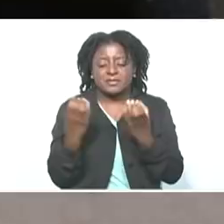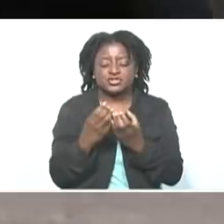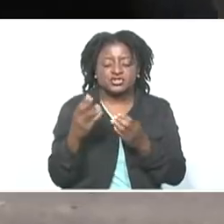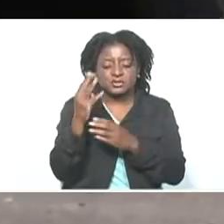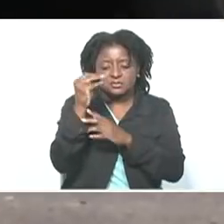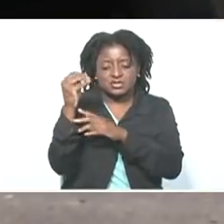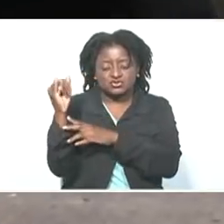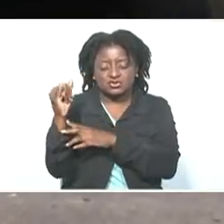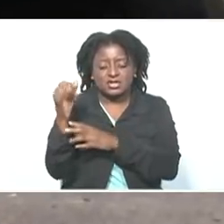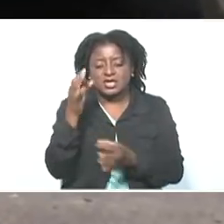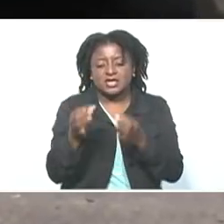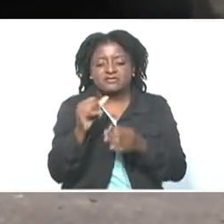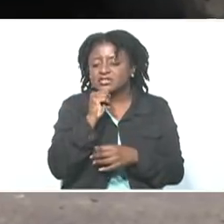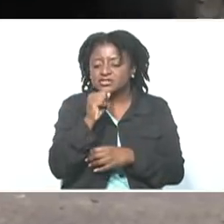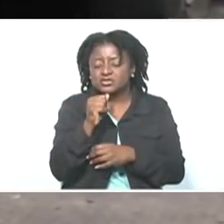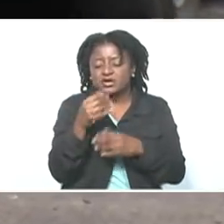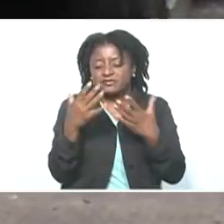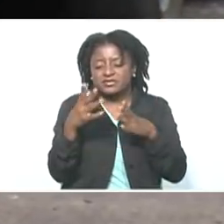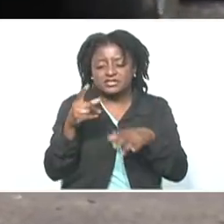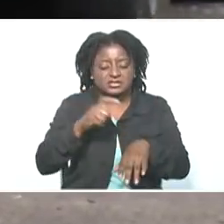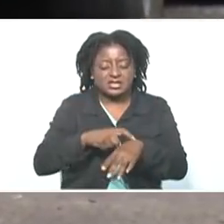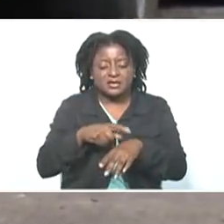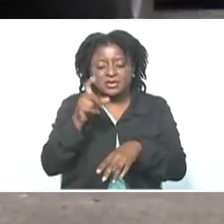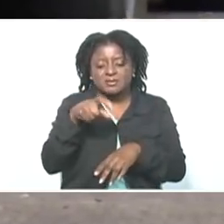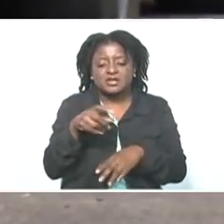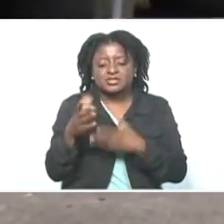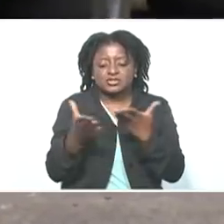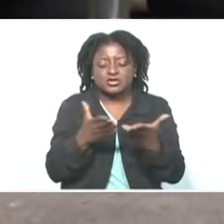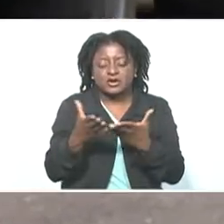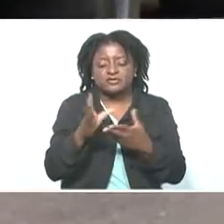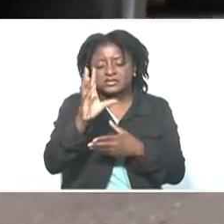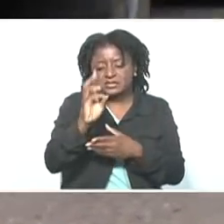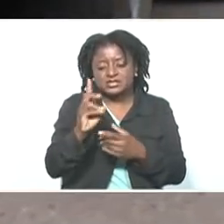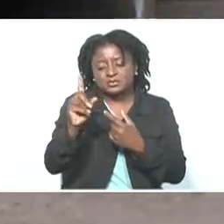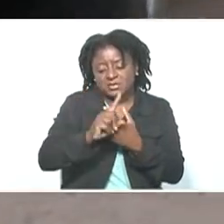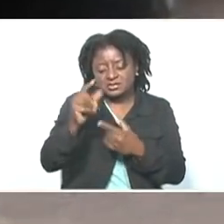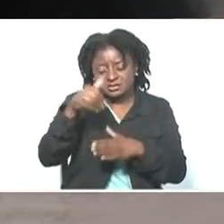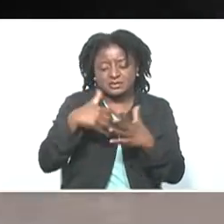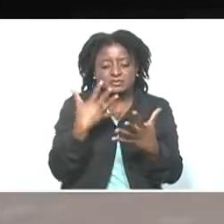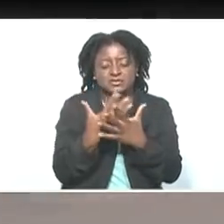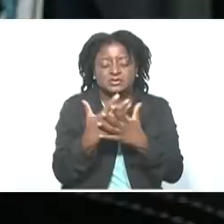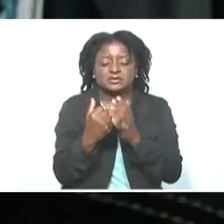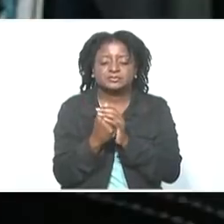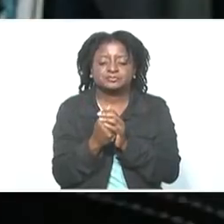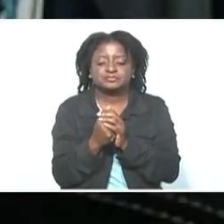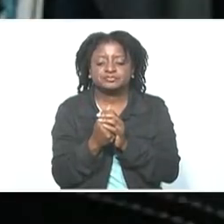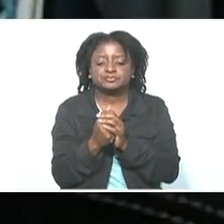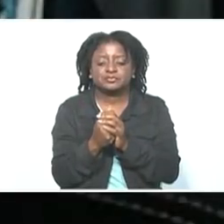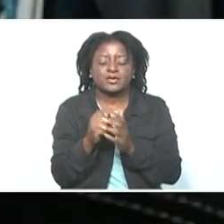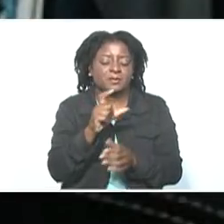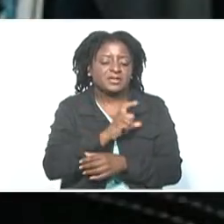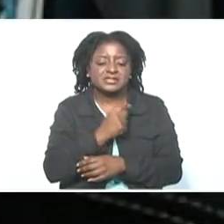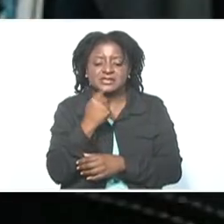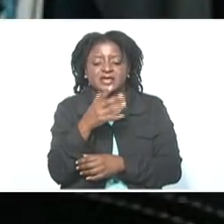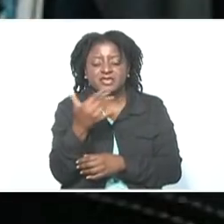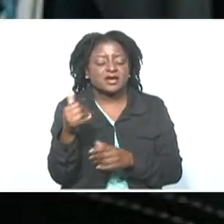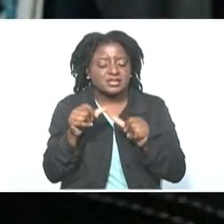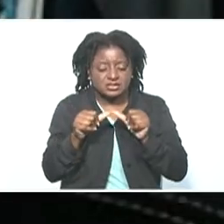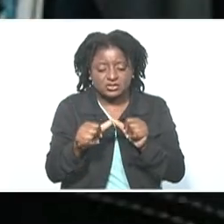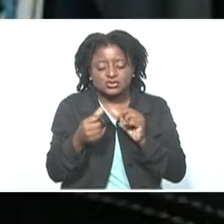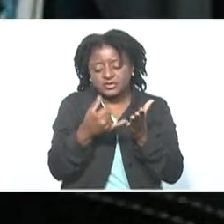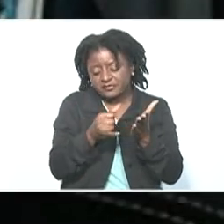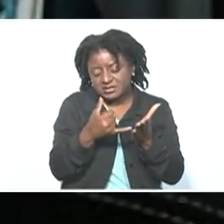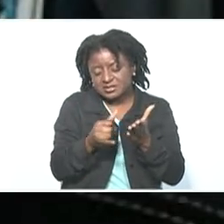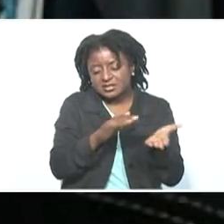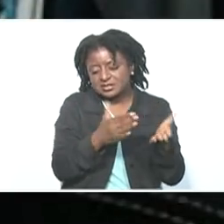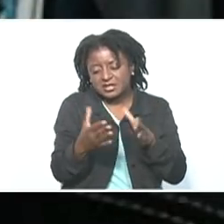If Johnson fails to complete the time, he'll have to serve 6 months behind bars. Police say they're continuing to